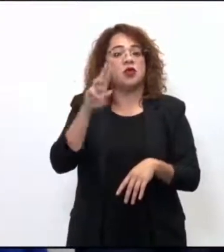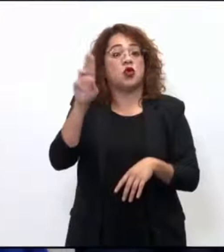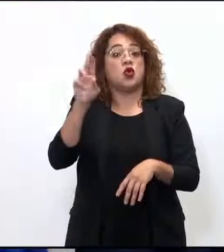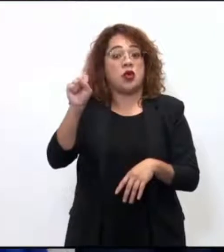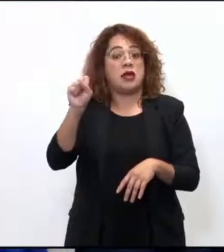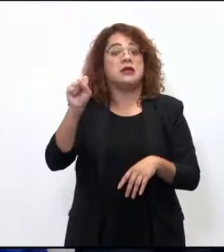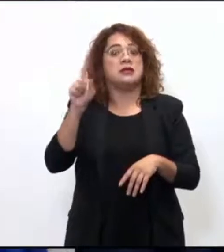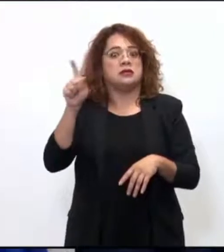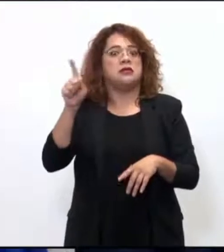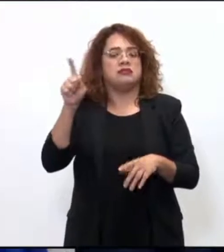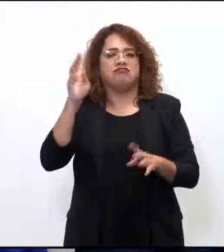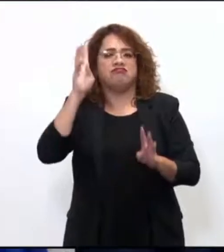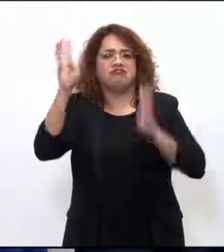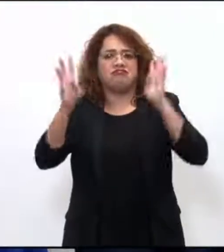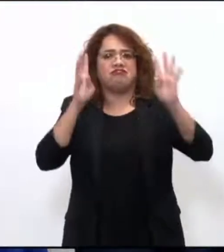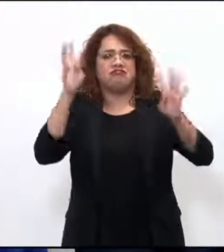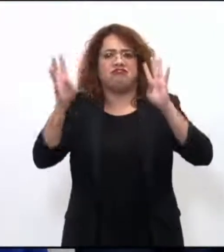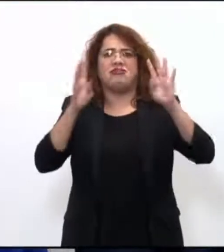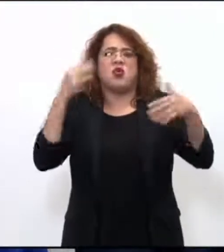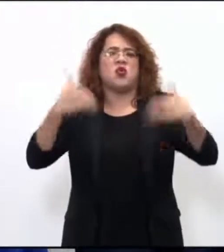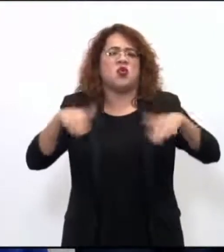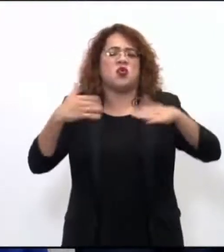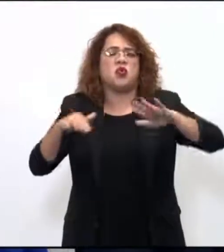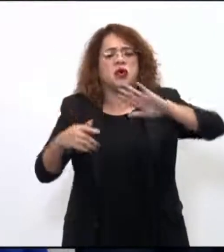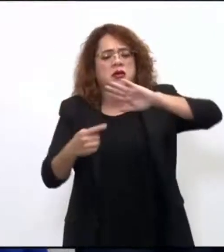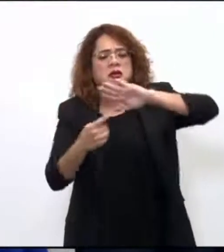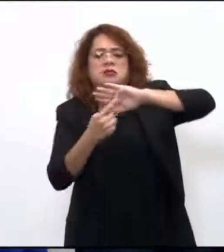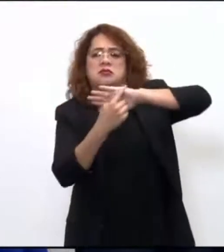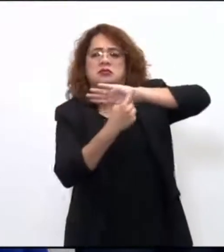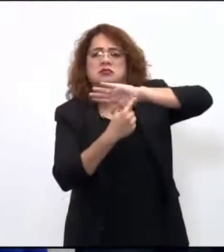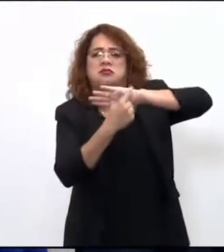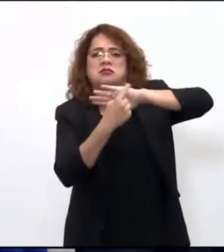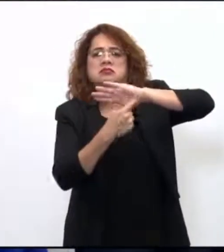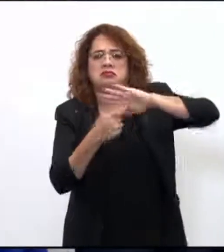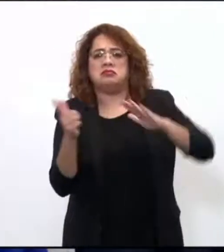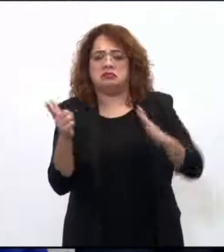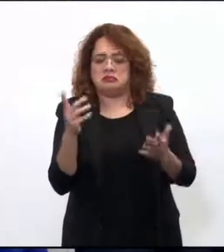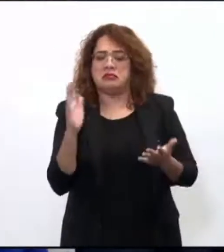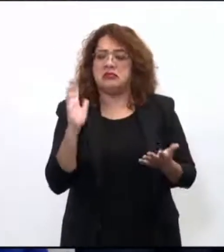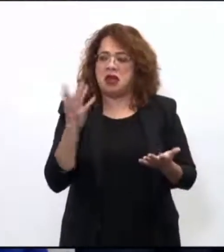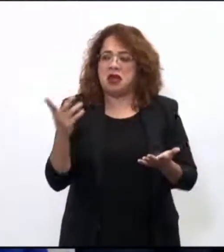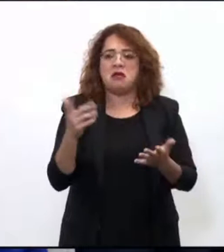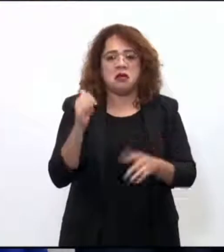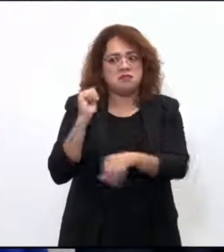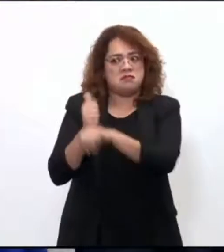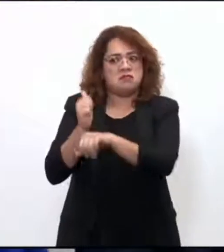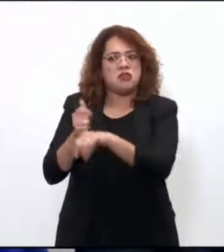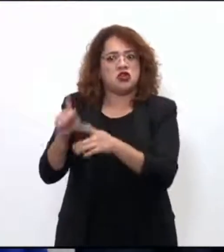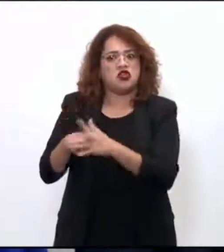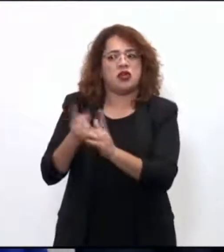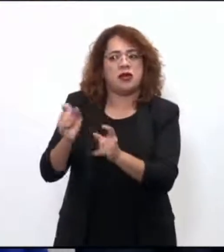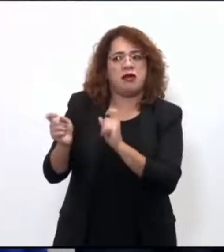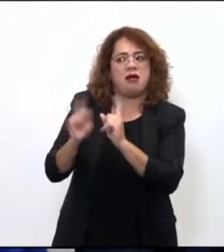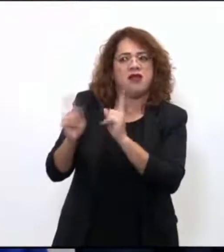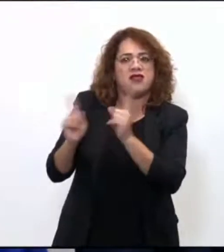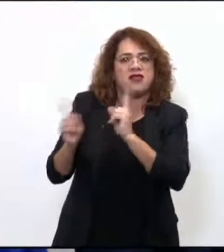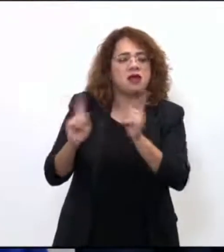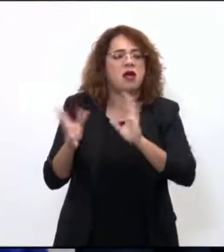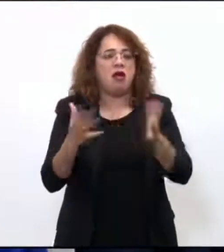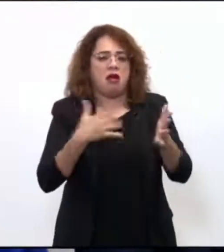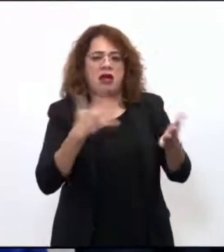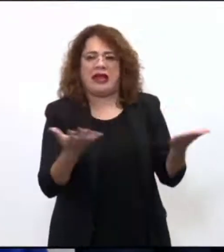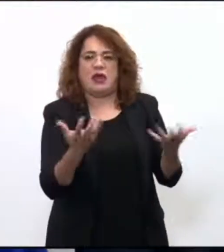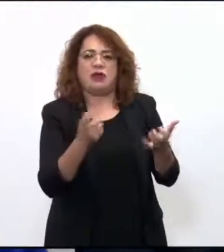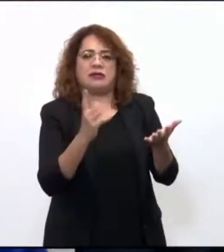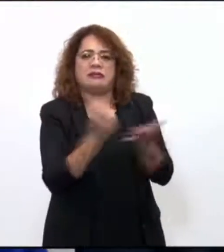our way. I'm going to be reaching out to a lot of folks and asking that question. And if you've got the right idea, please